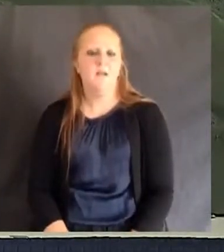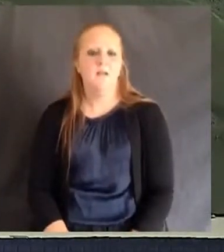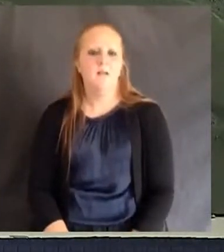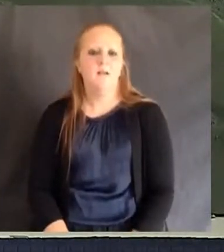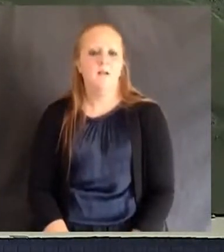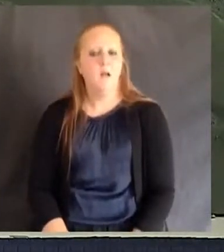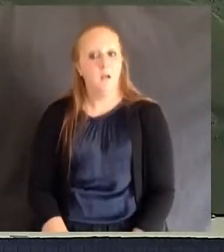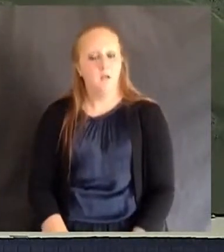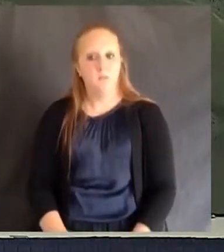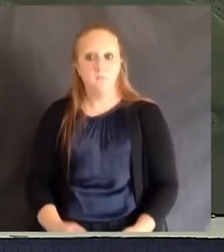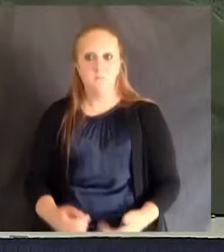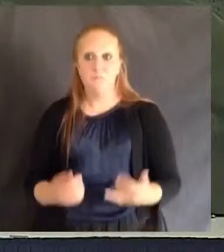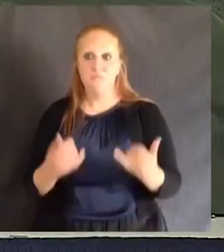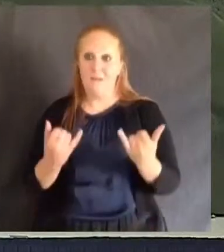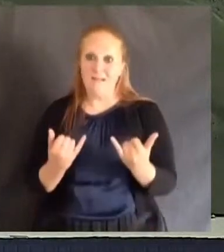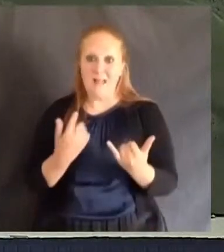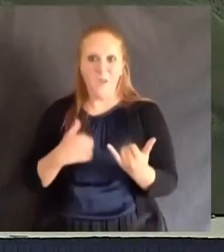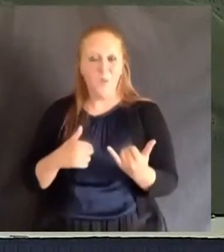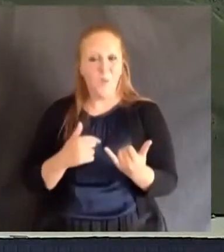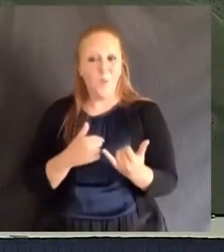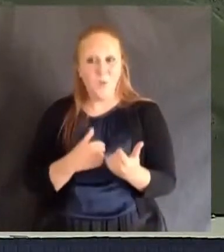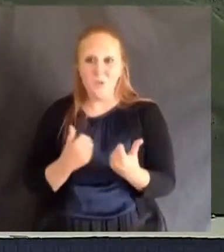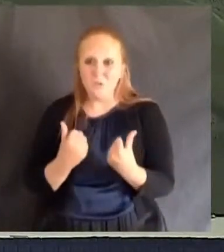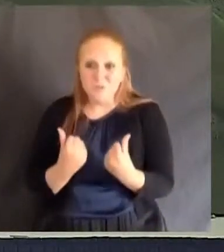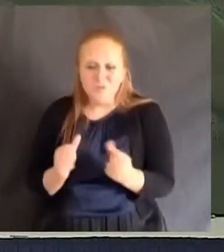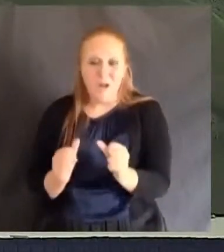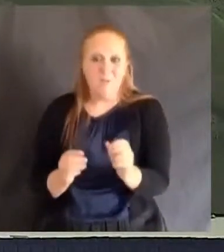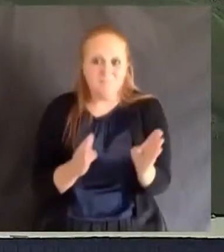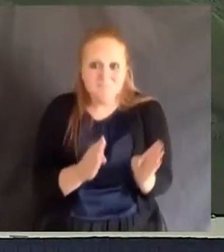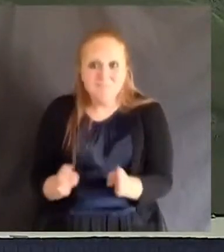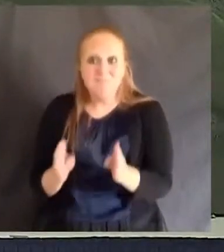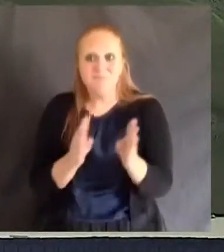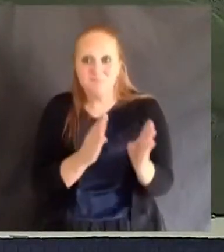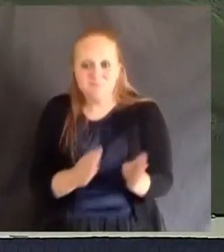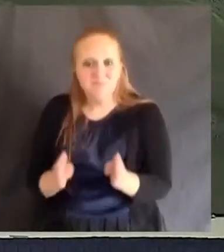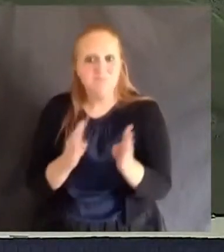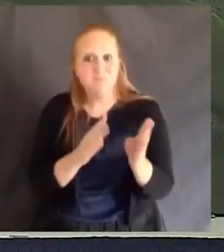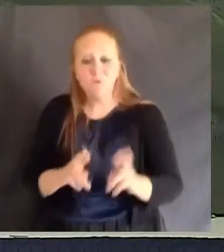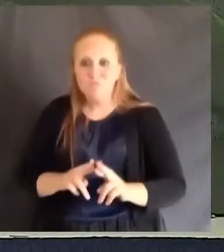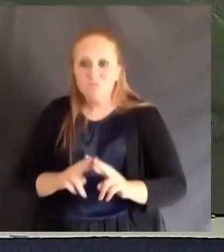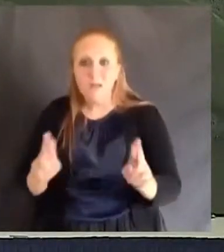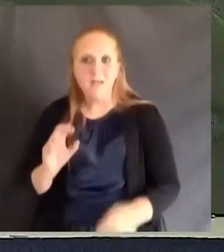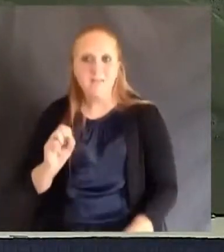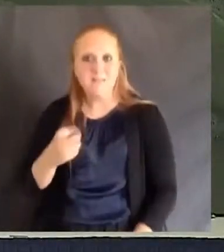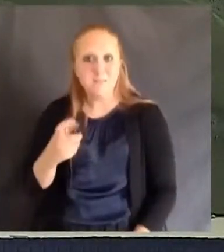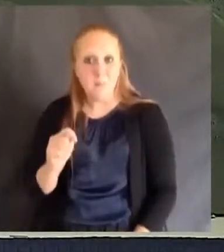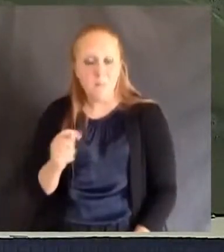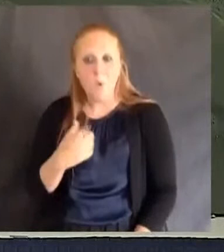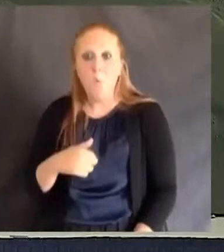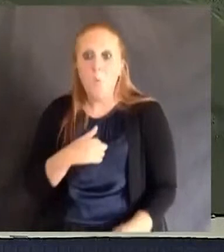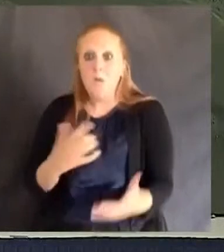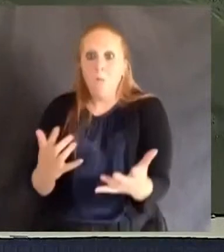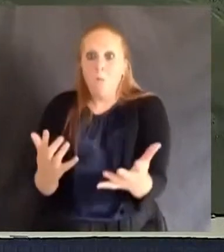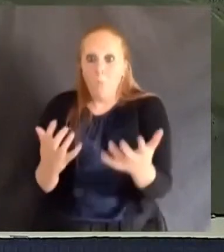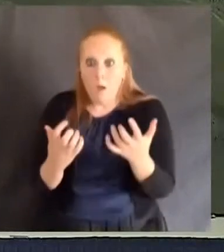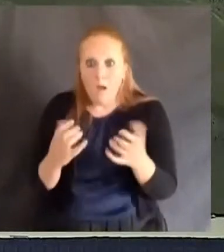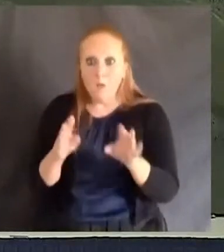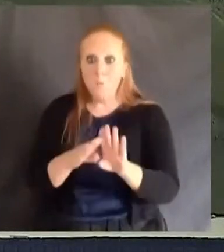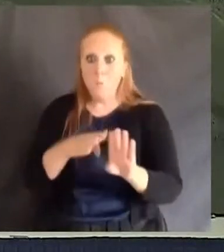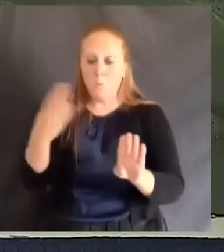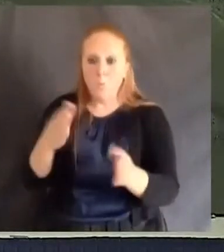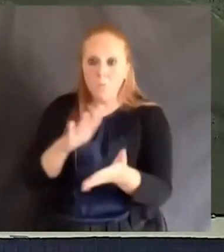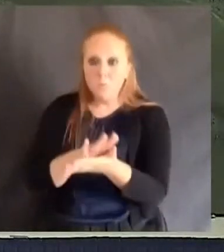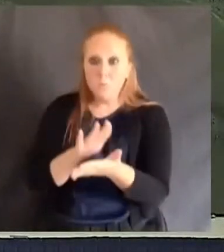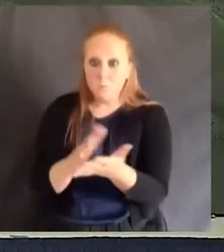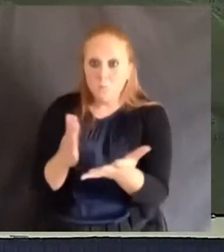We're doing everything to be ready in September. We very much want to open up schools in September. We very much want